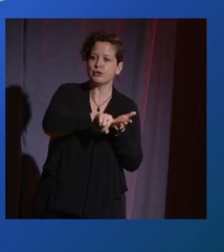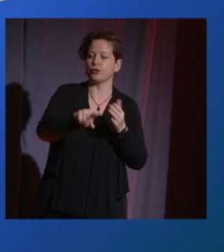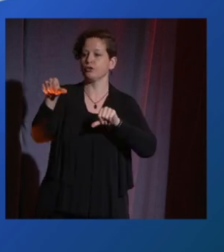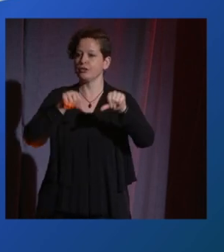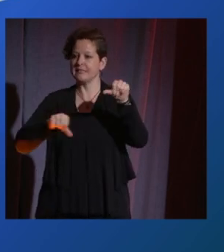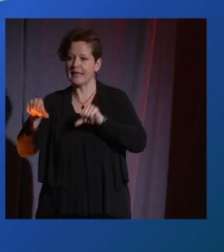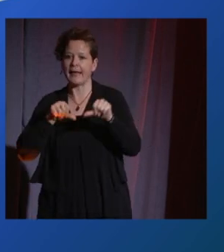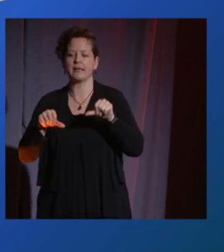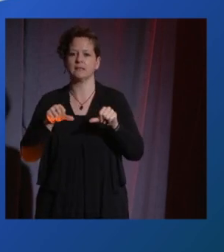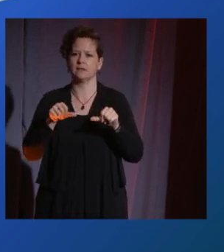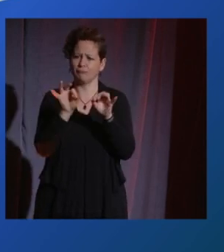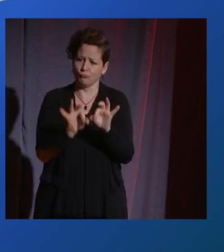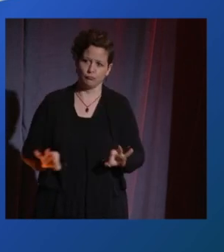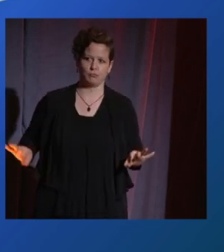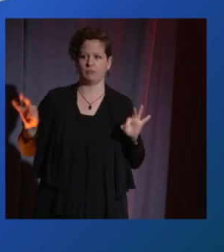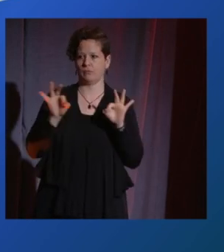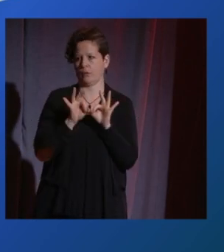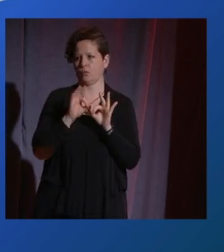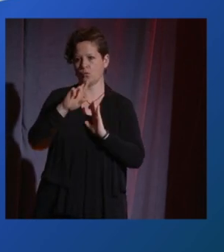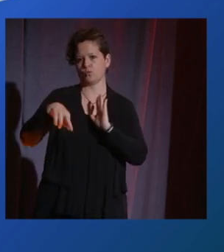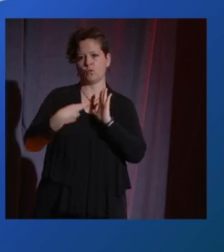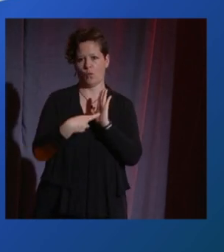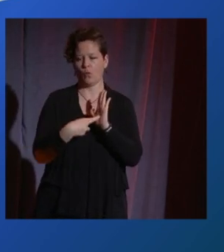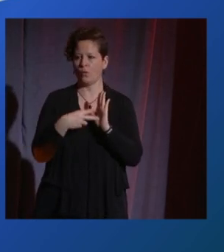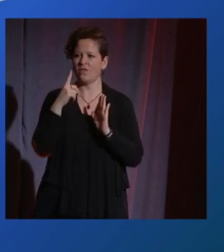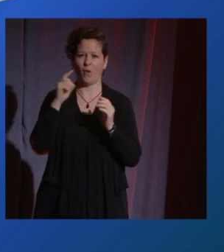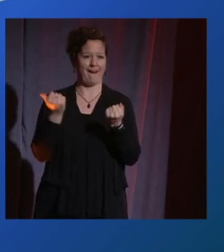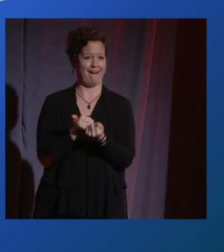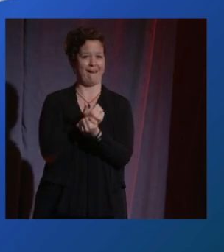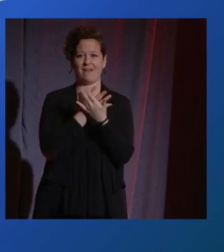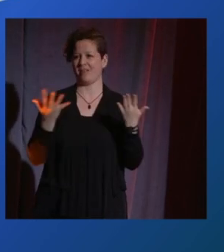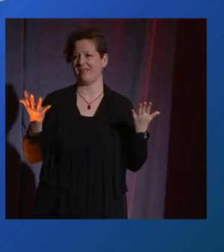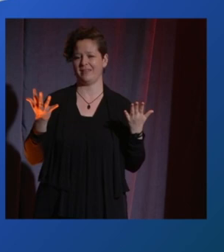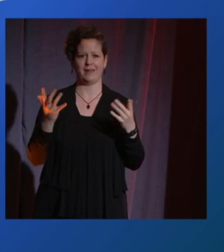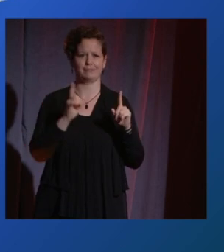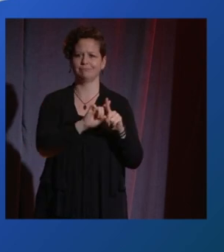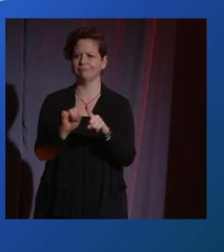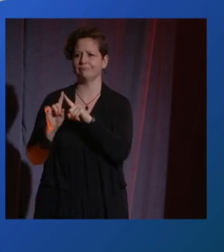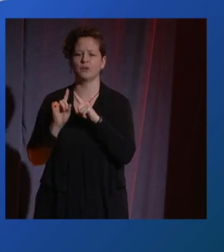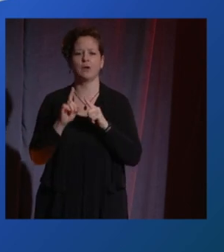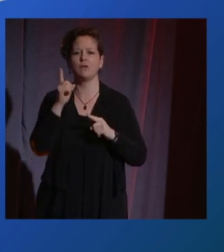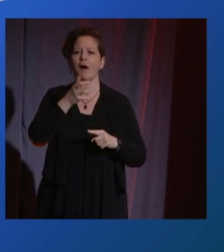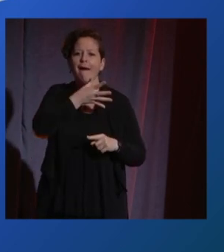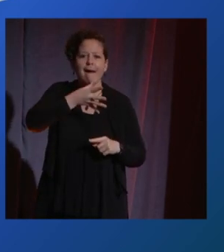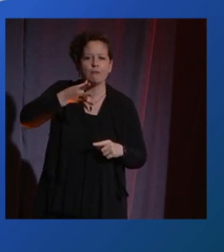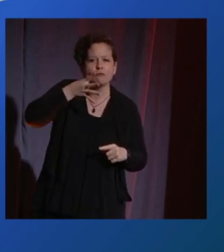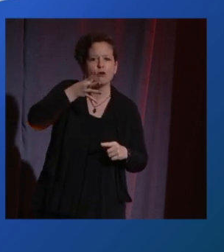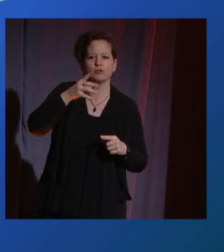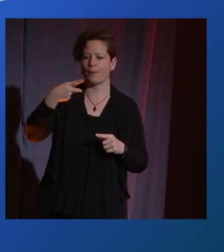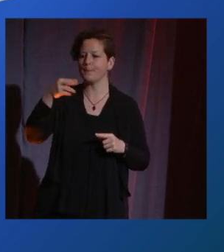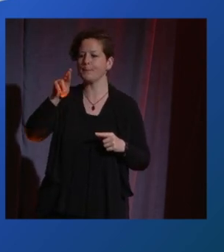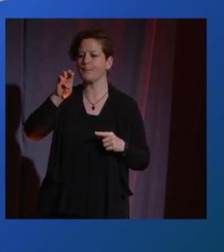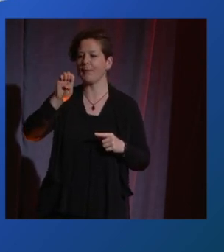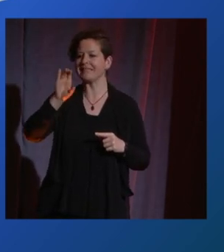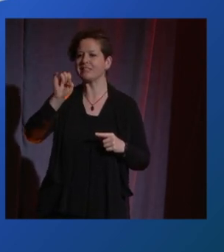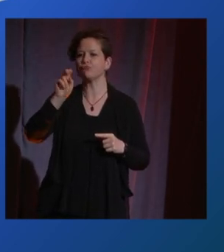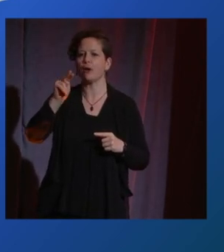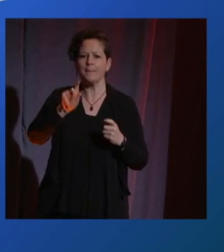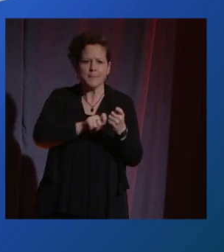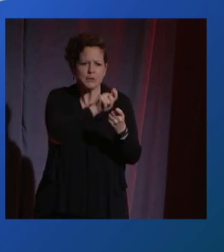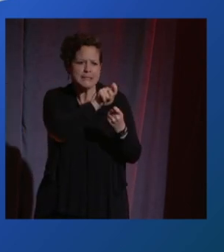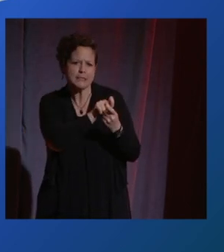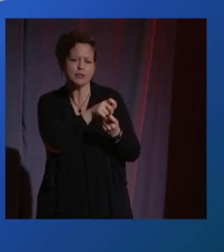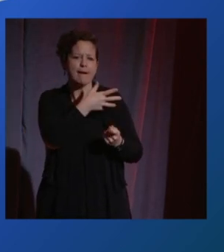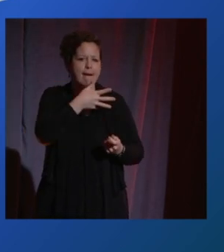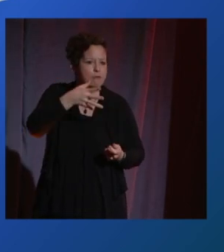such a critical role in everything from Precision agriculture which uh we are engaged in here in St